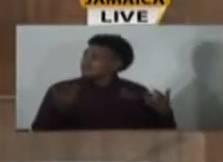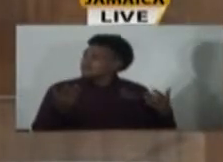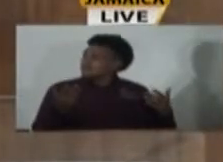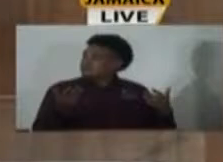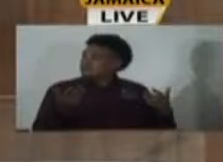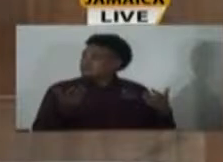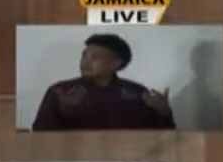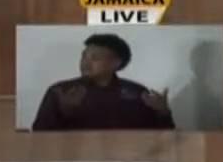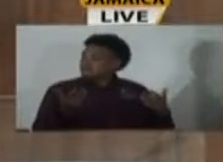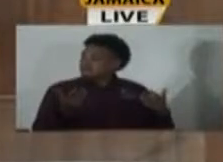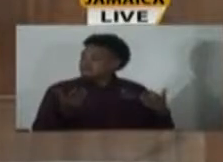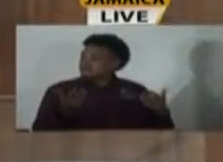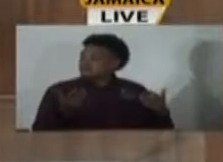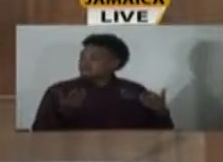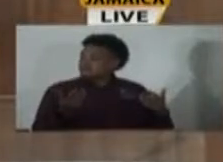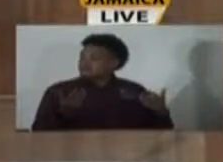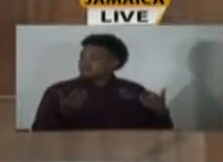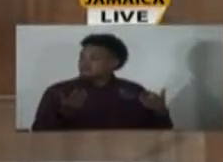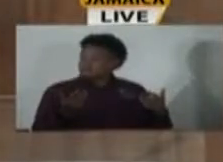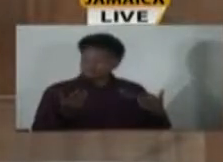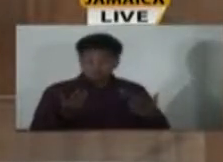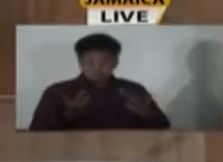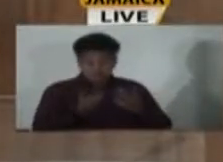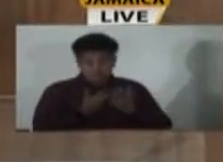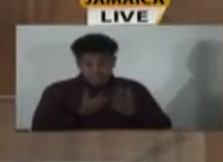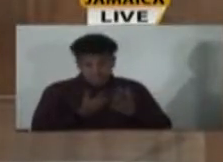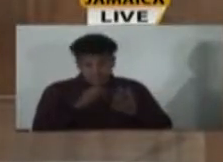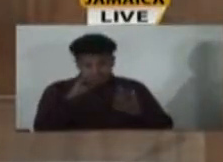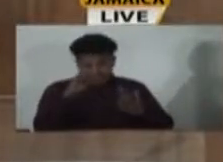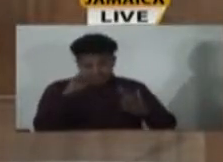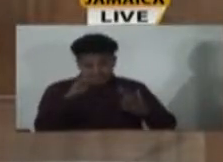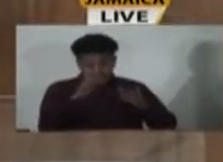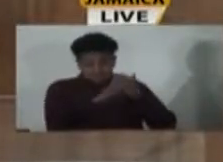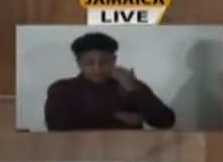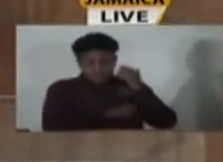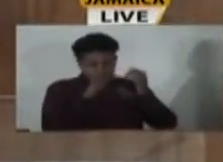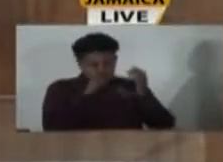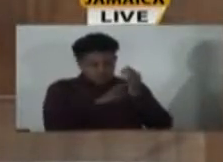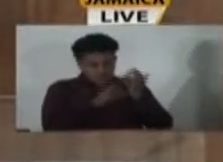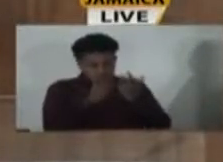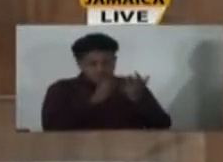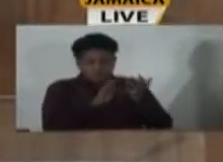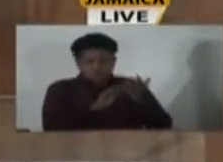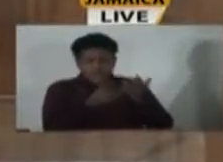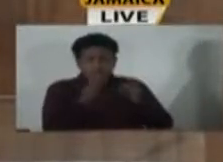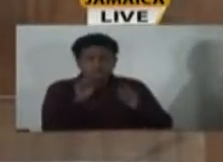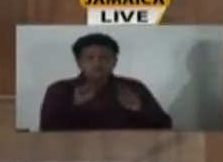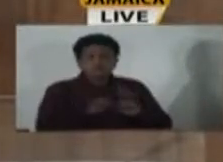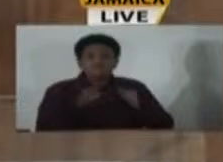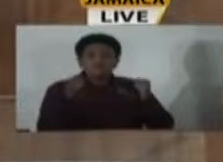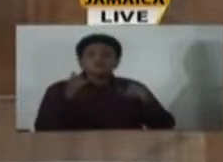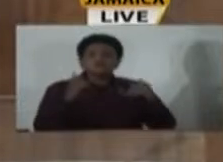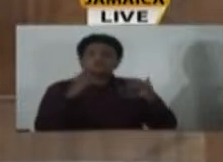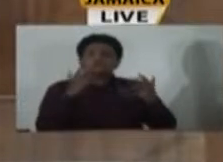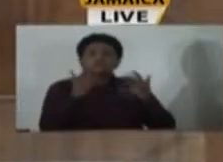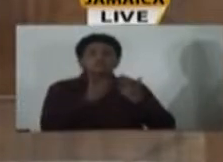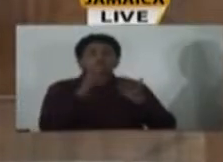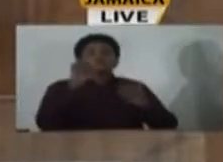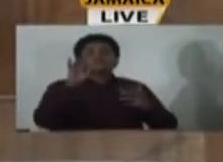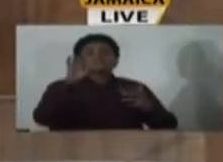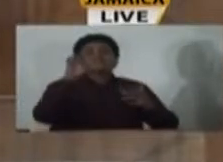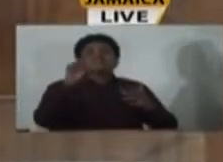in order to come within the fixed penalty notice regime, it has to be an offense which is subject to a fixed